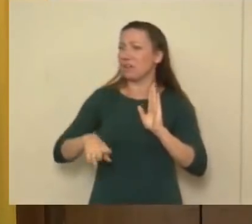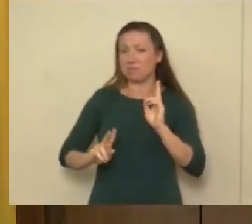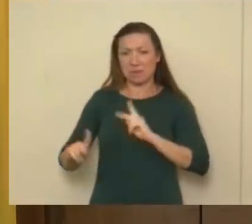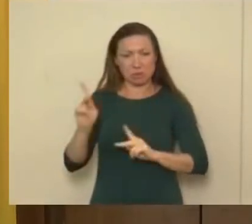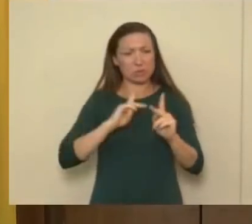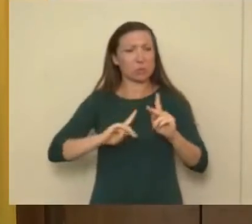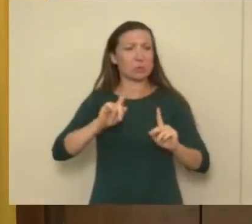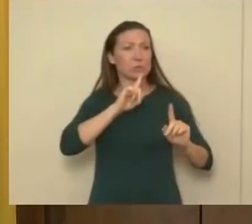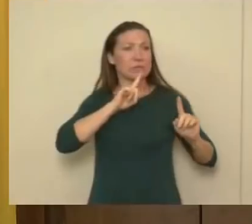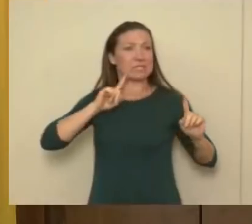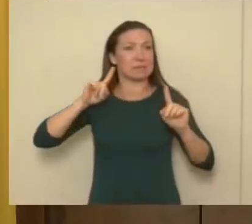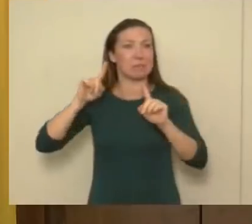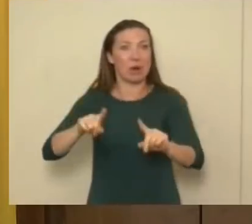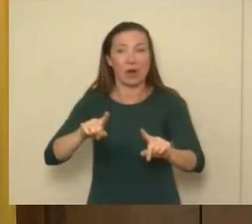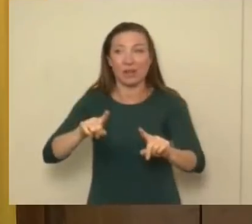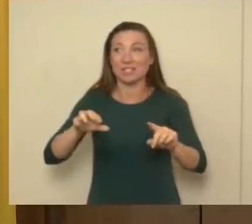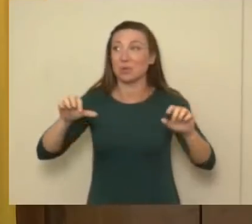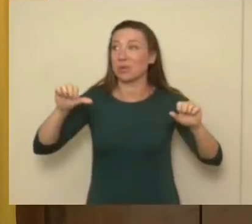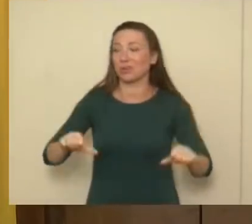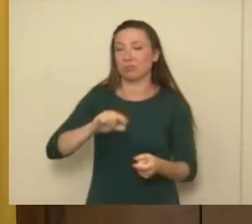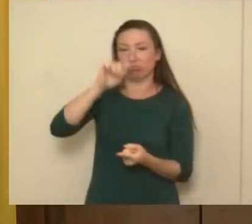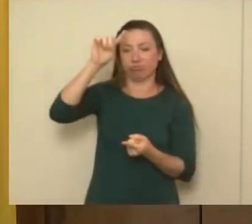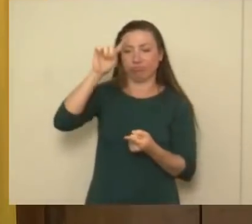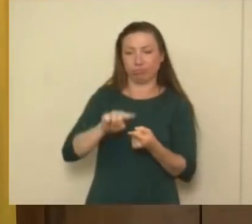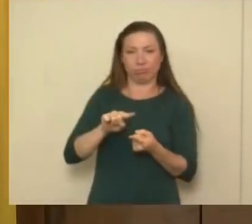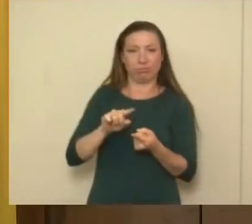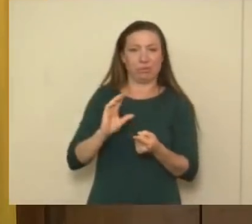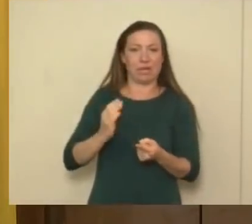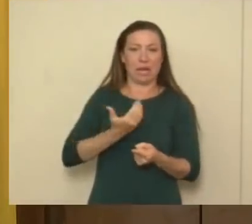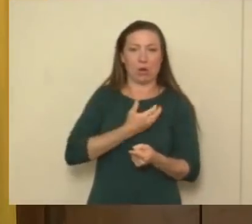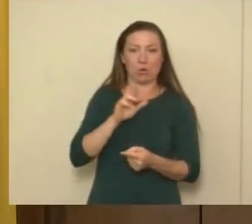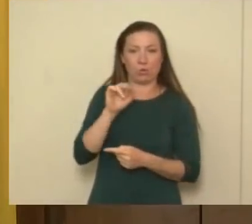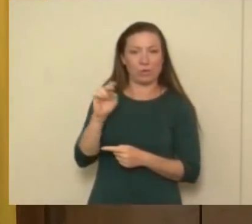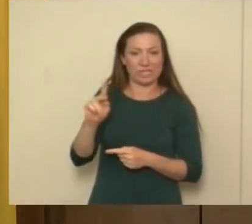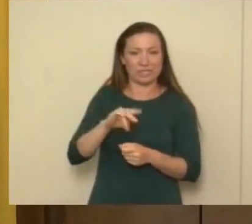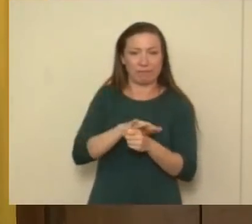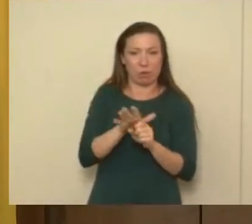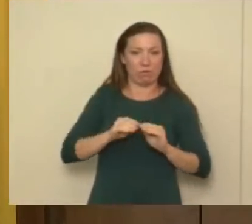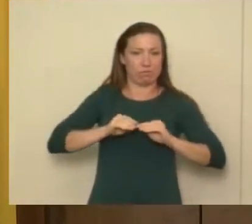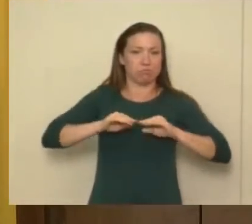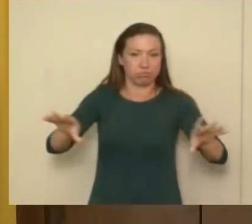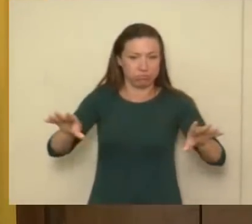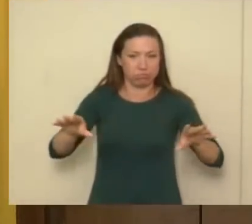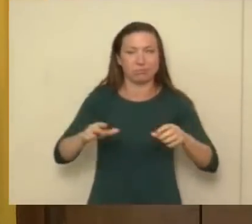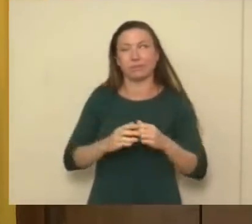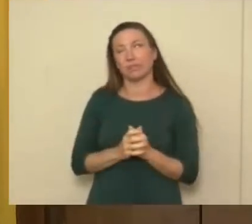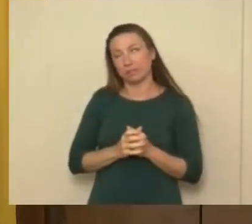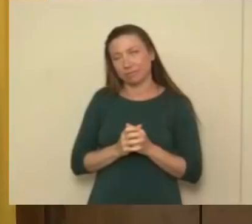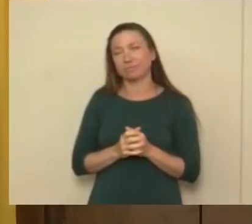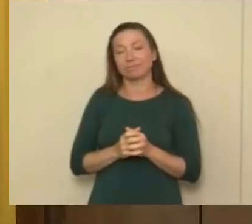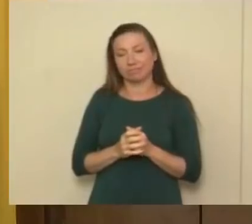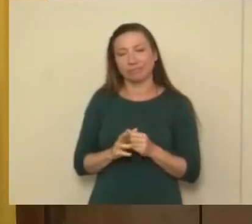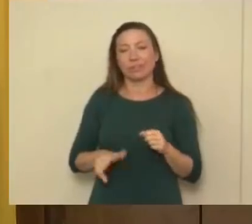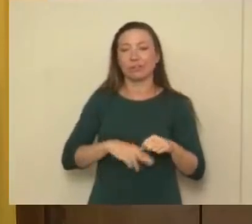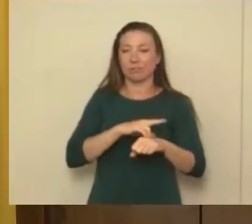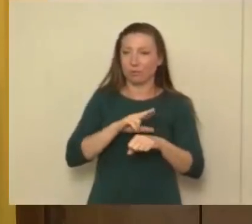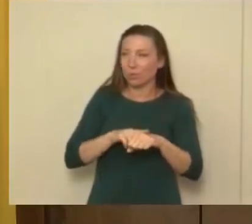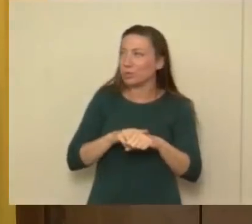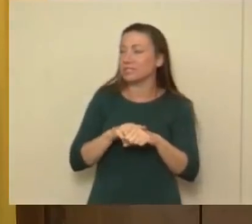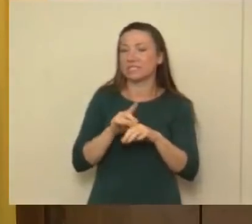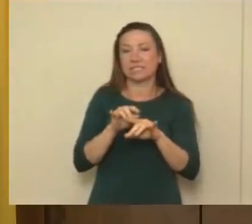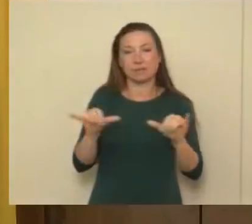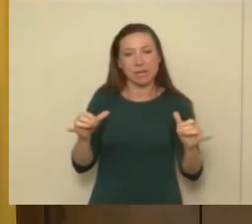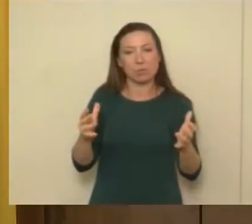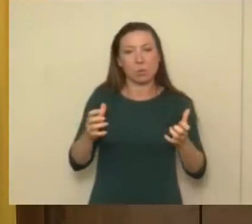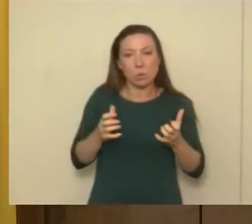allow us to introduce risk. And of course, the issue we're really working to address, in addition to supporting our economy, figuring out a